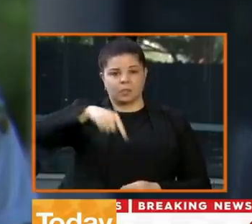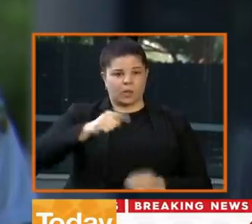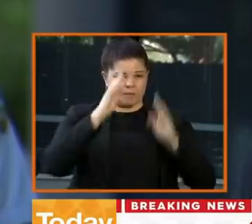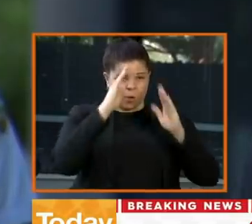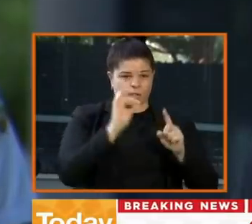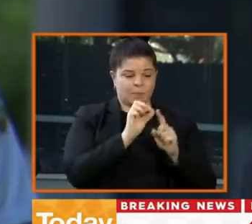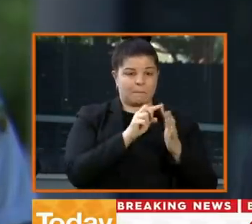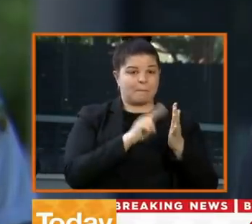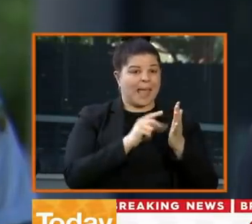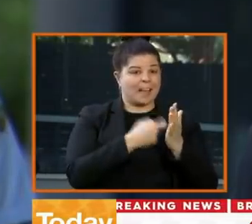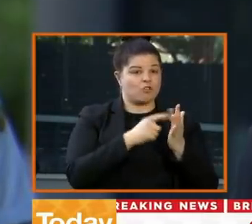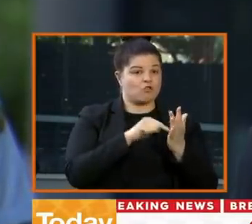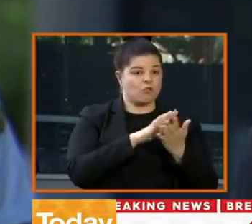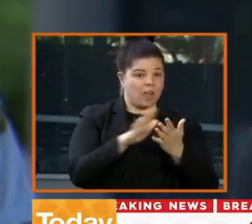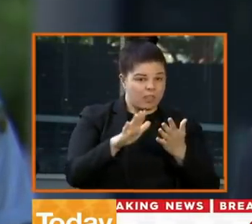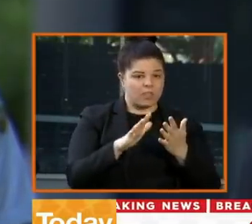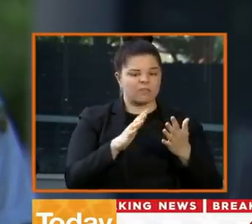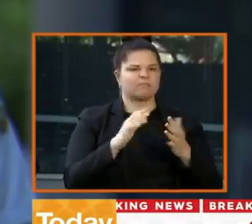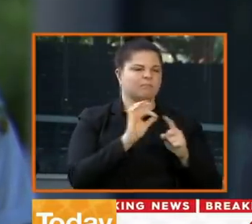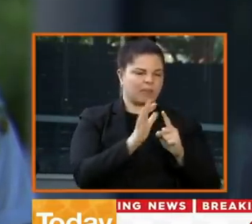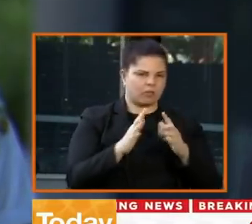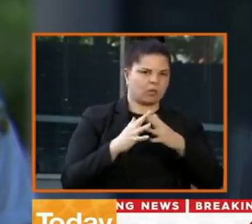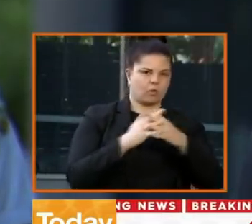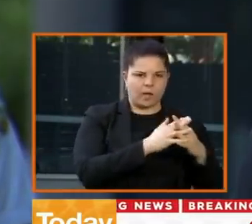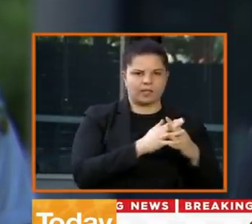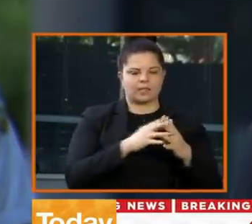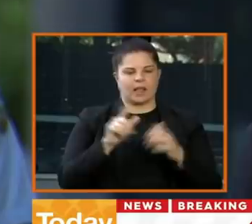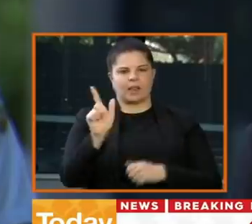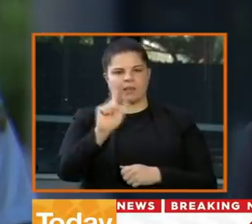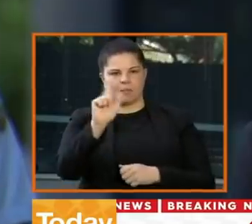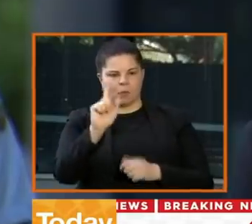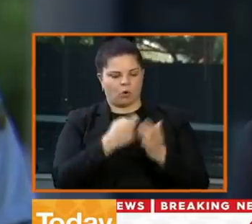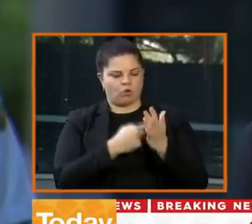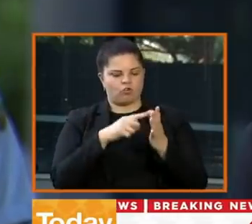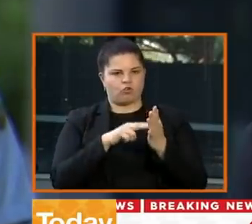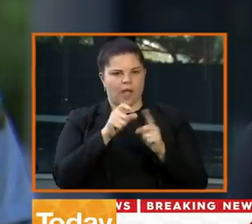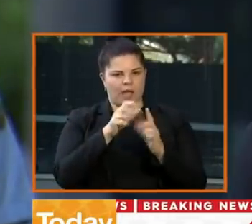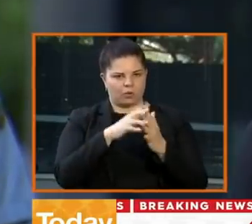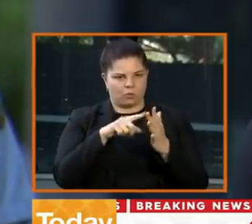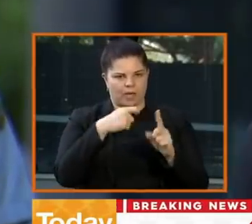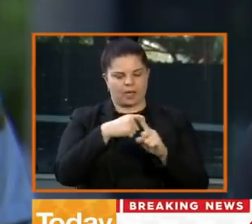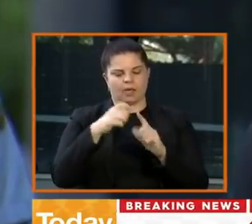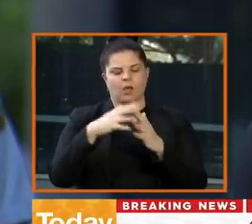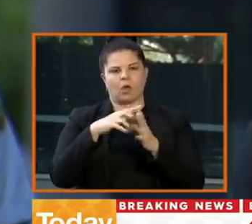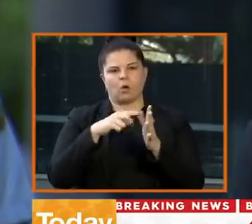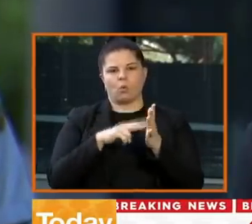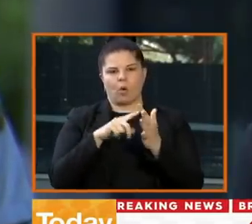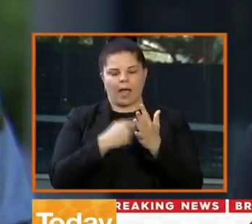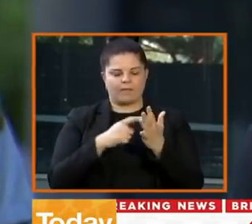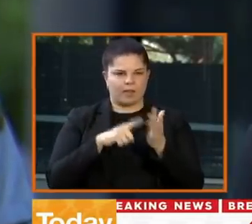Penrith, Inner West, Liverpool, Randwick, Waverley, Wollara, Blacktown,